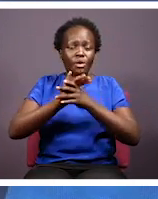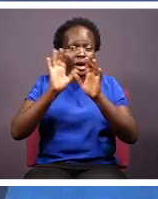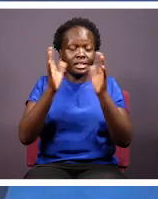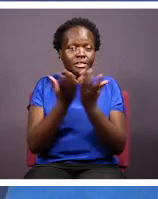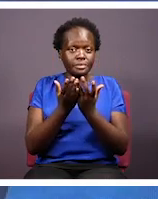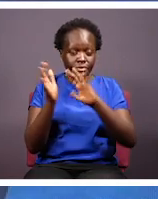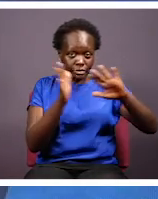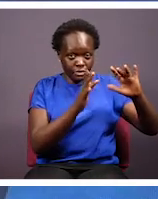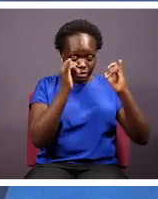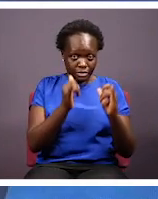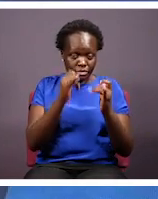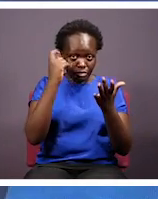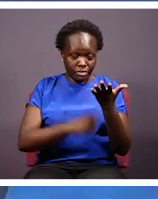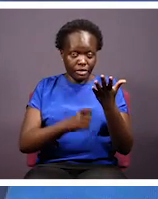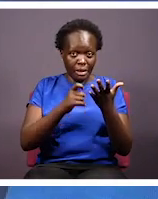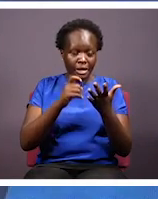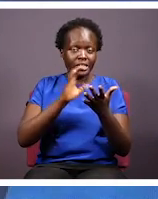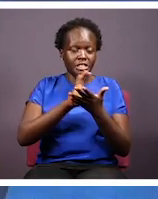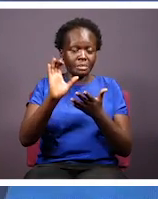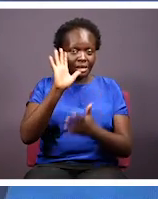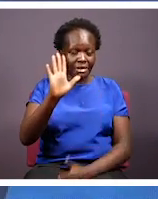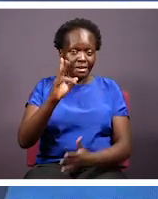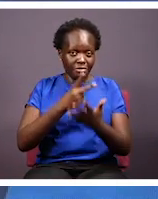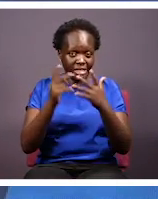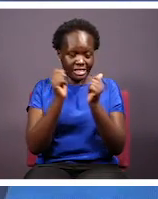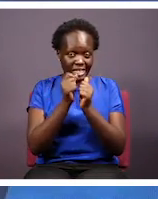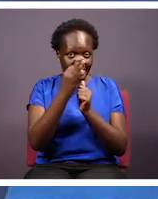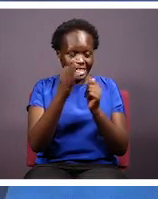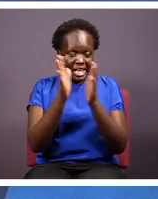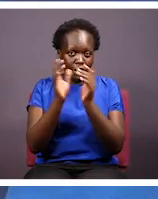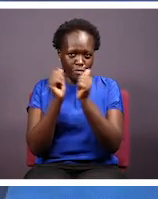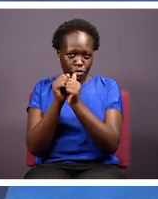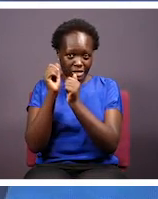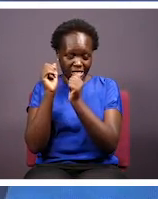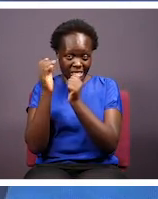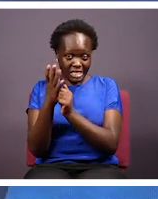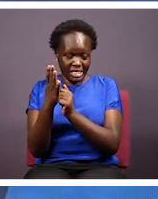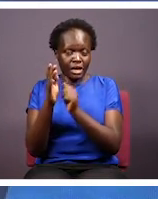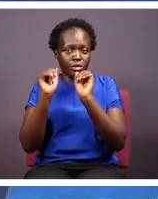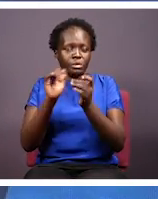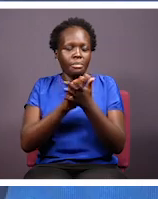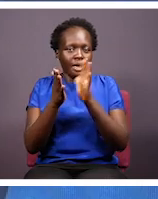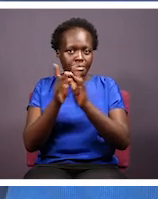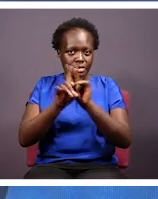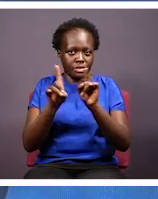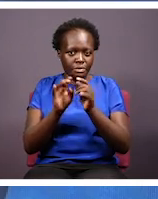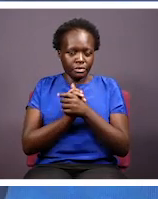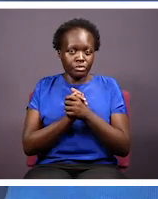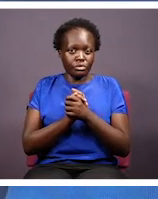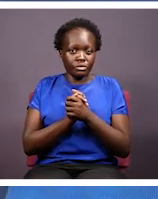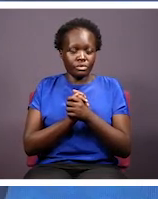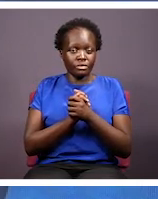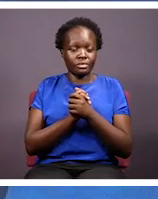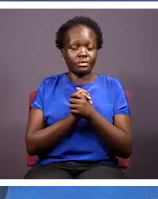now matthew 5 verse 13 and 14 can best be restricted as follows ye and ye